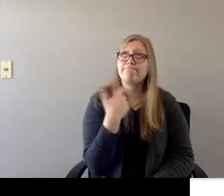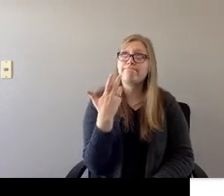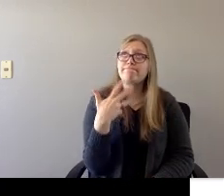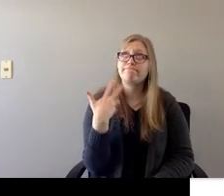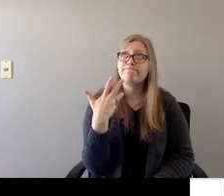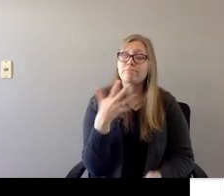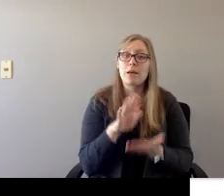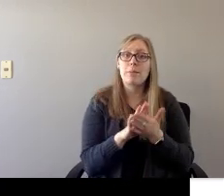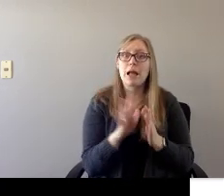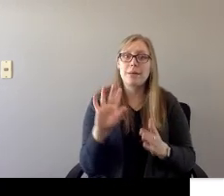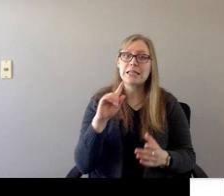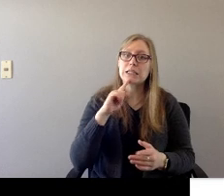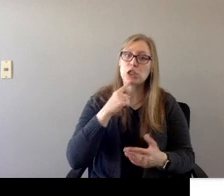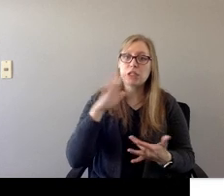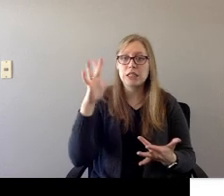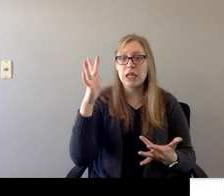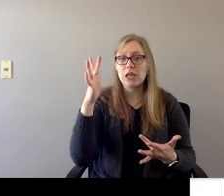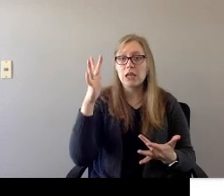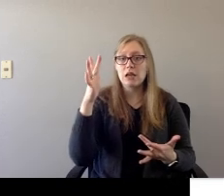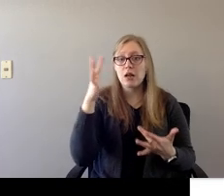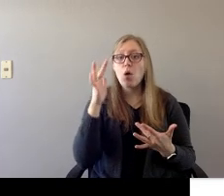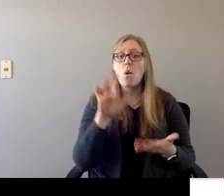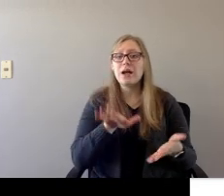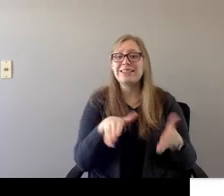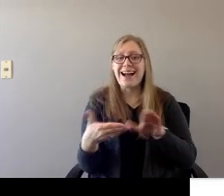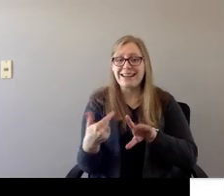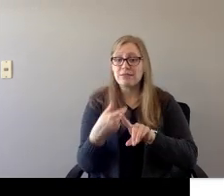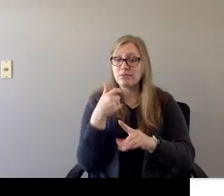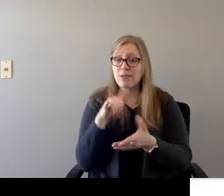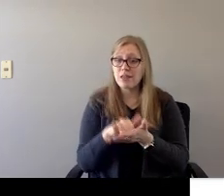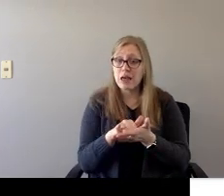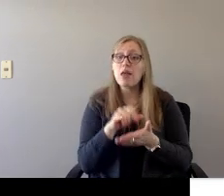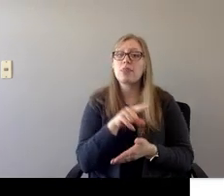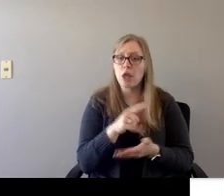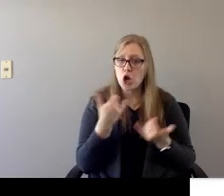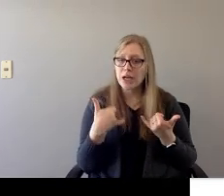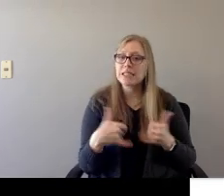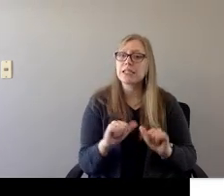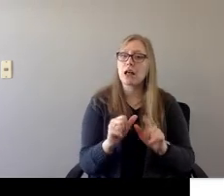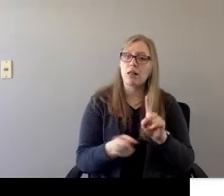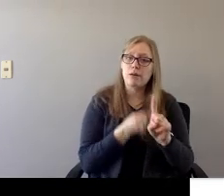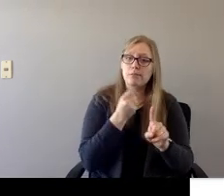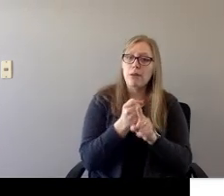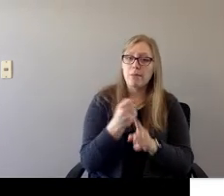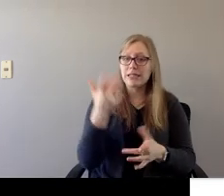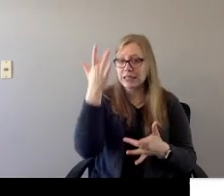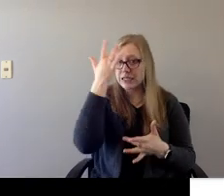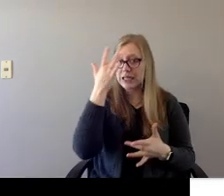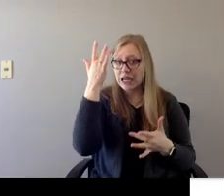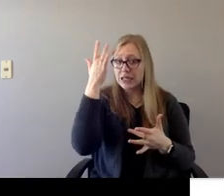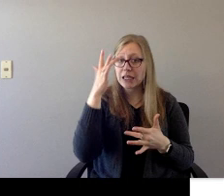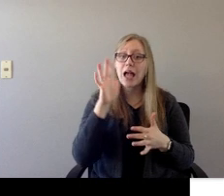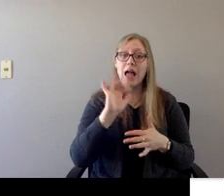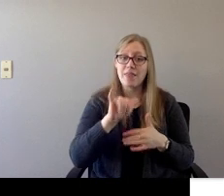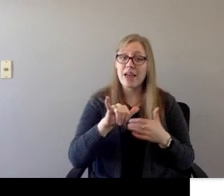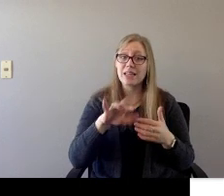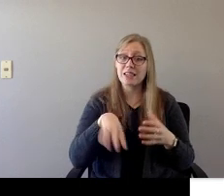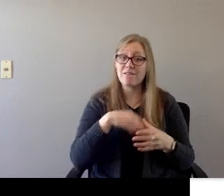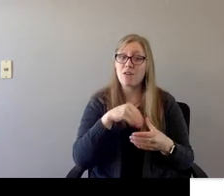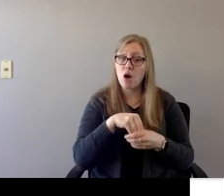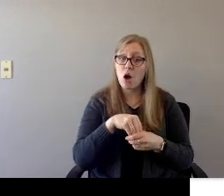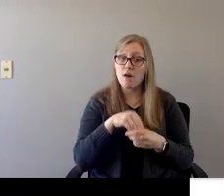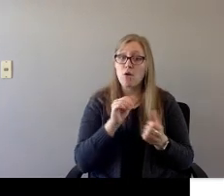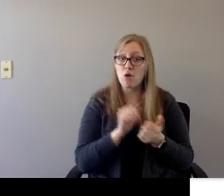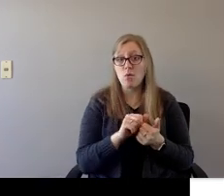getting severely ill or passing away because of that, they are getting infected. And that does play a role in that they have